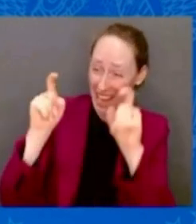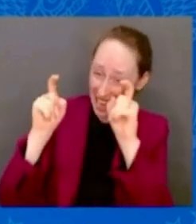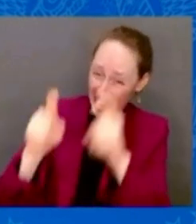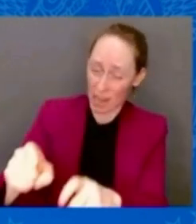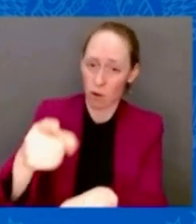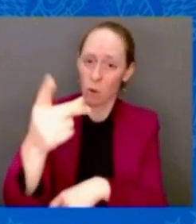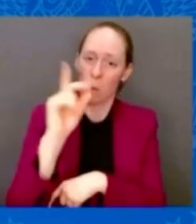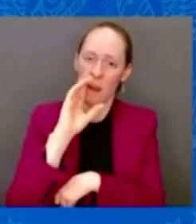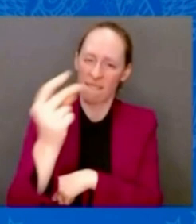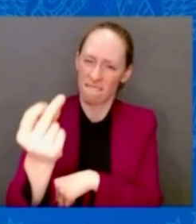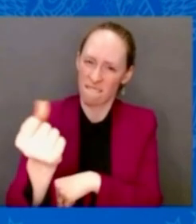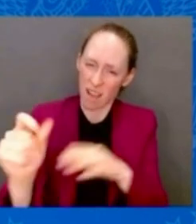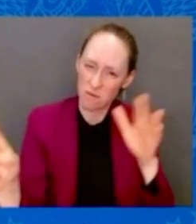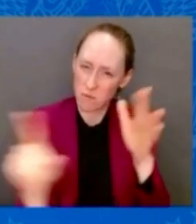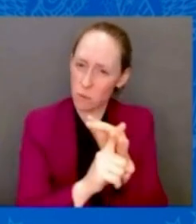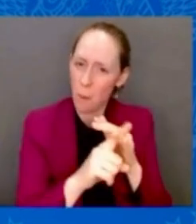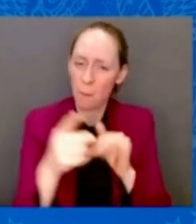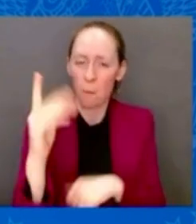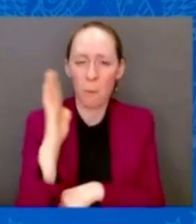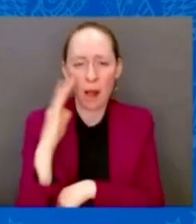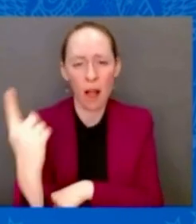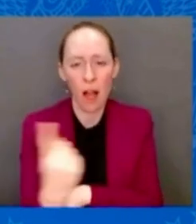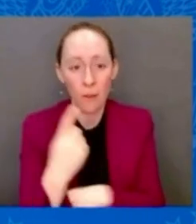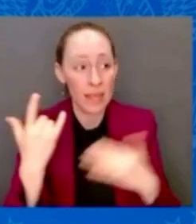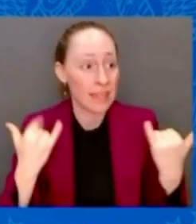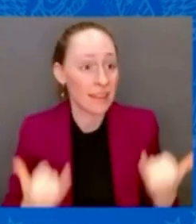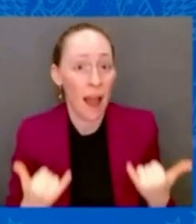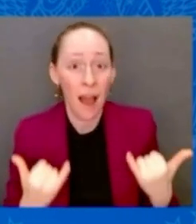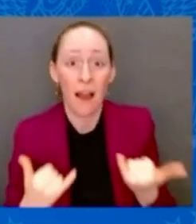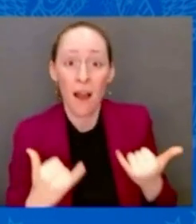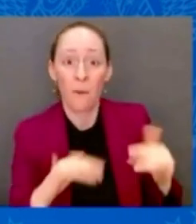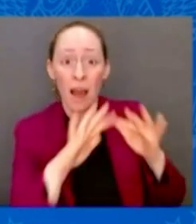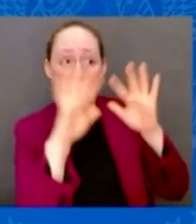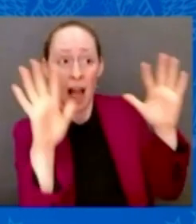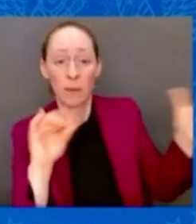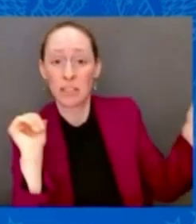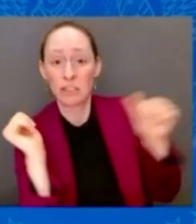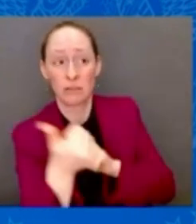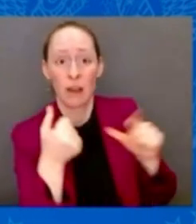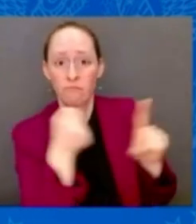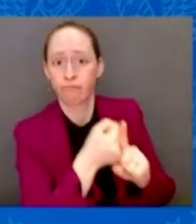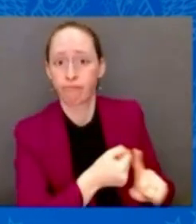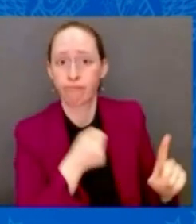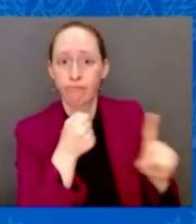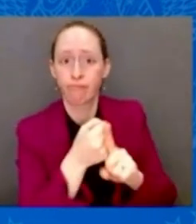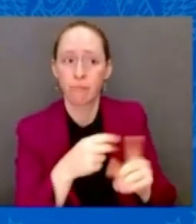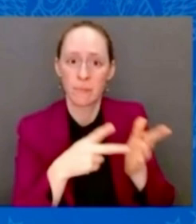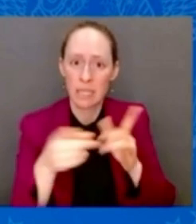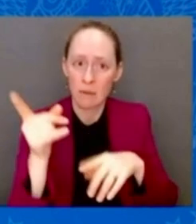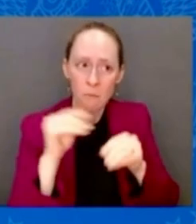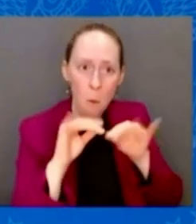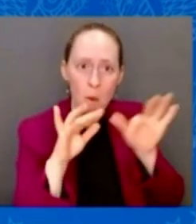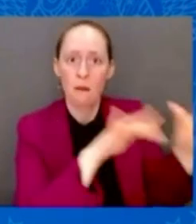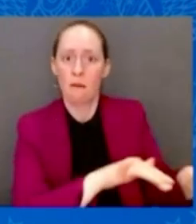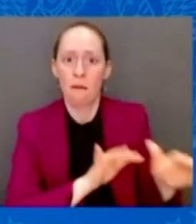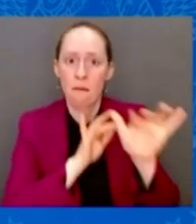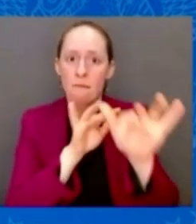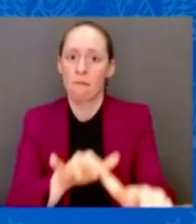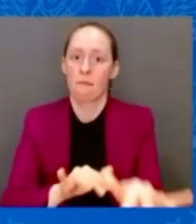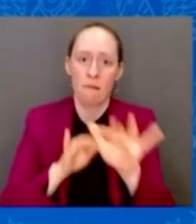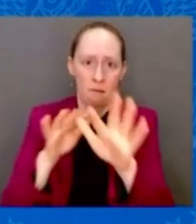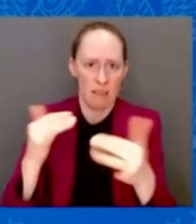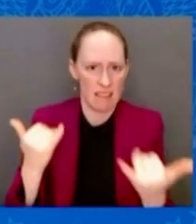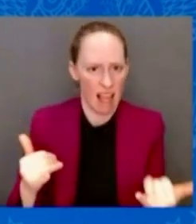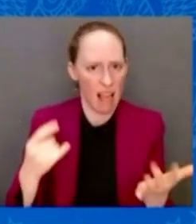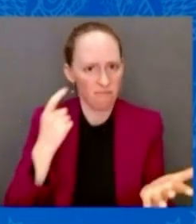on you more and more and more. Extreme heat and drought have turned wildfire season into wildfire years. Cities and